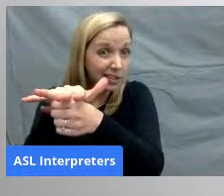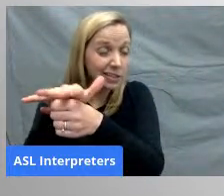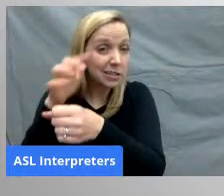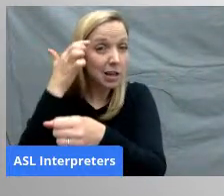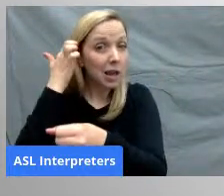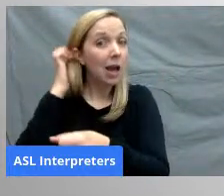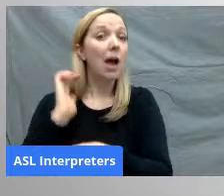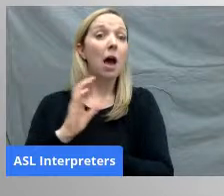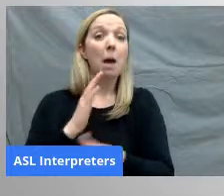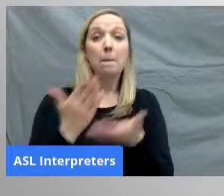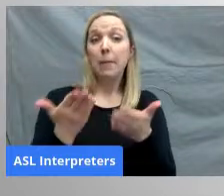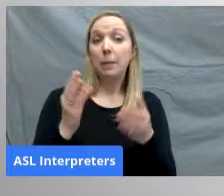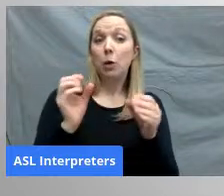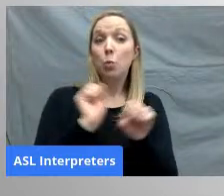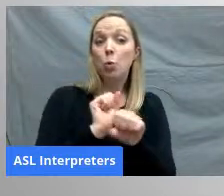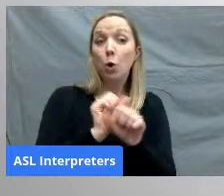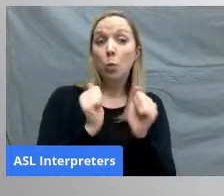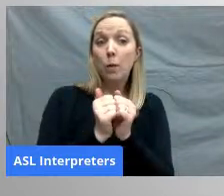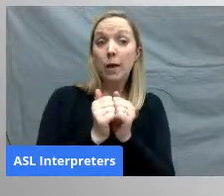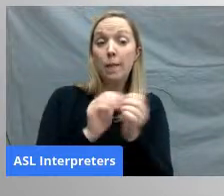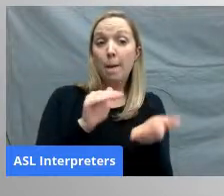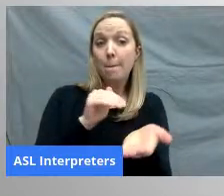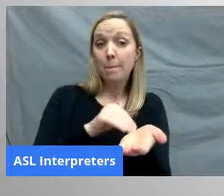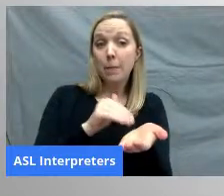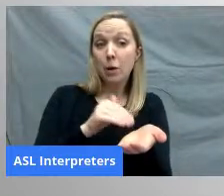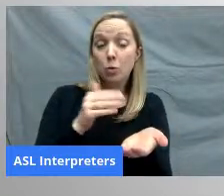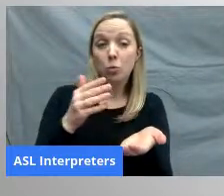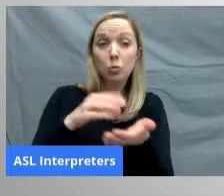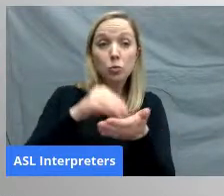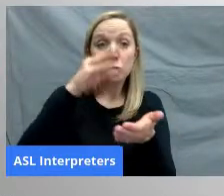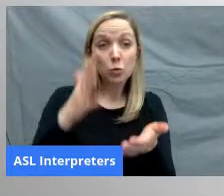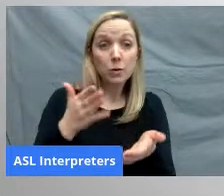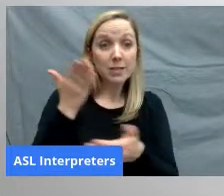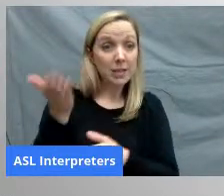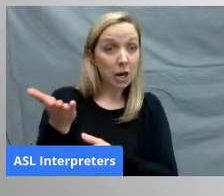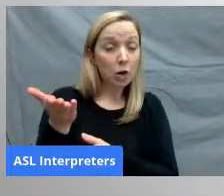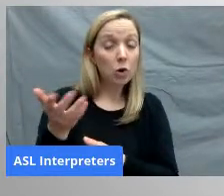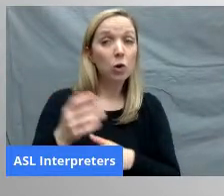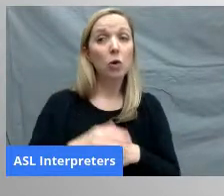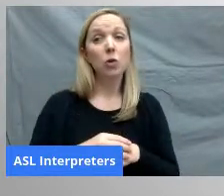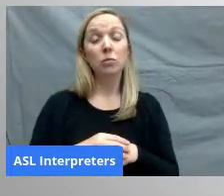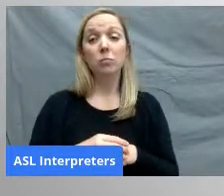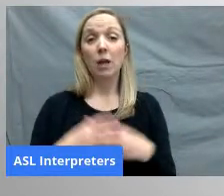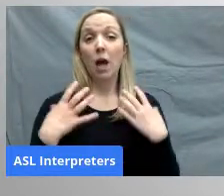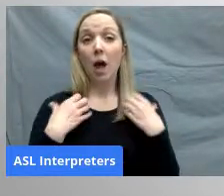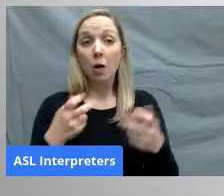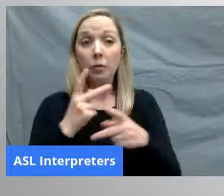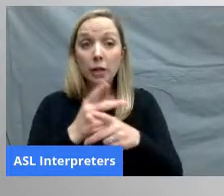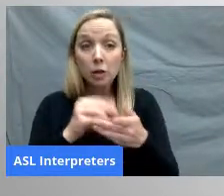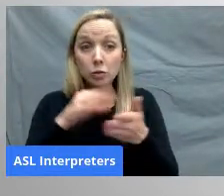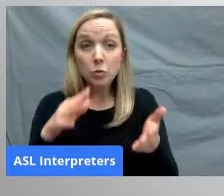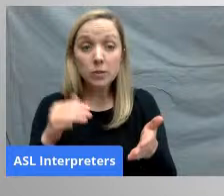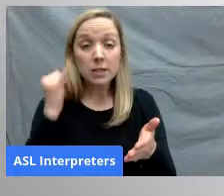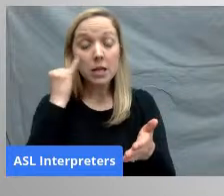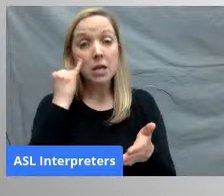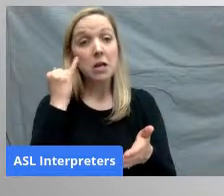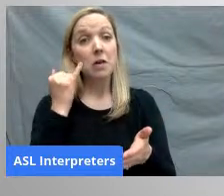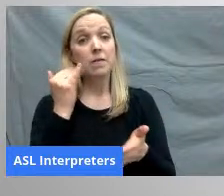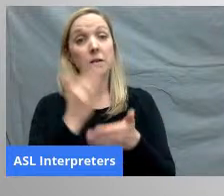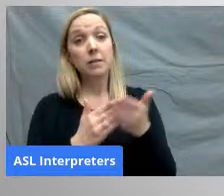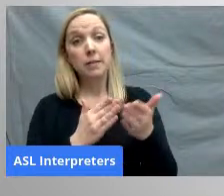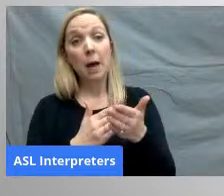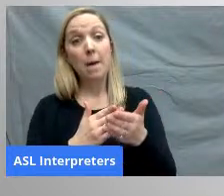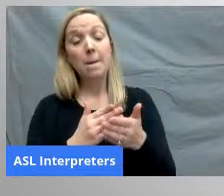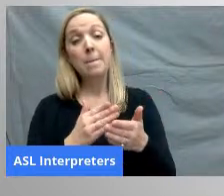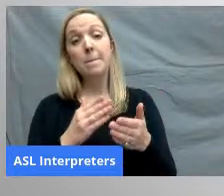medical students to allow for testing in our schools for symptomatic individuals. So students and staff who may present to the